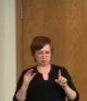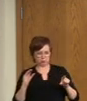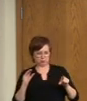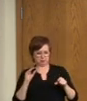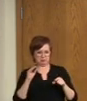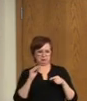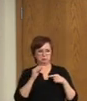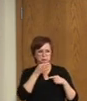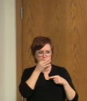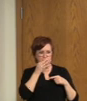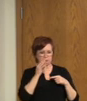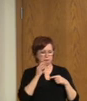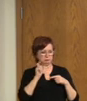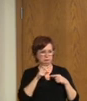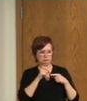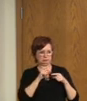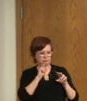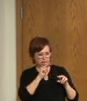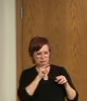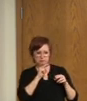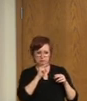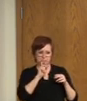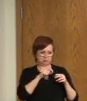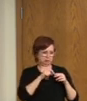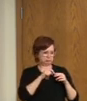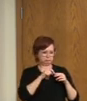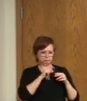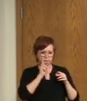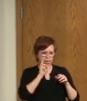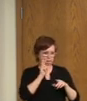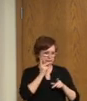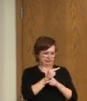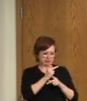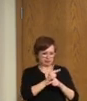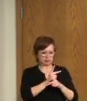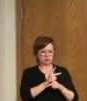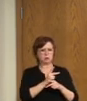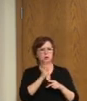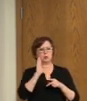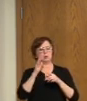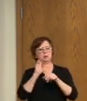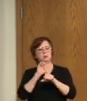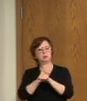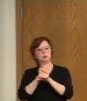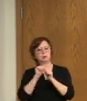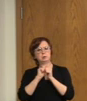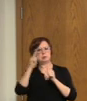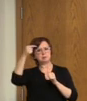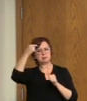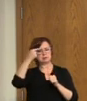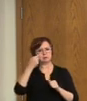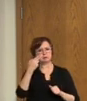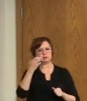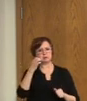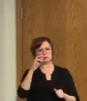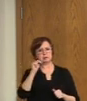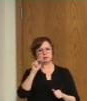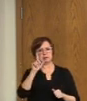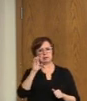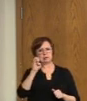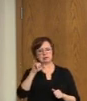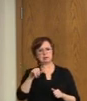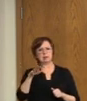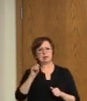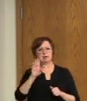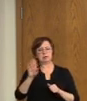the foreseeable future, and we'll continue to work with Minister Henley and his minister's office to be able to address any of those needs